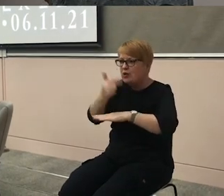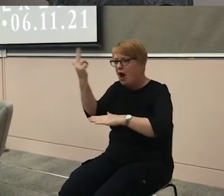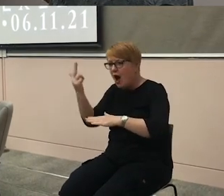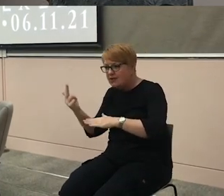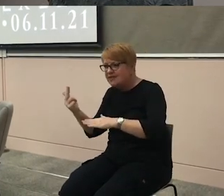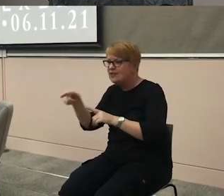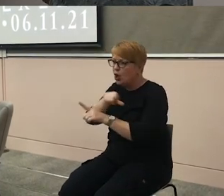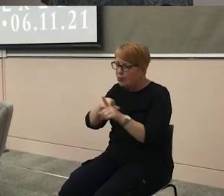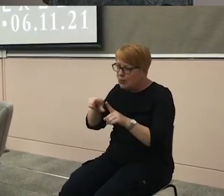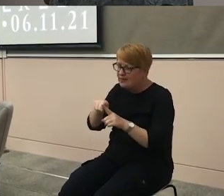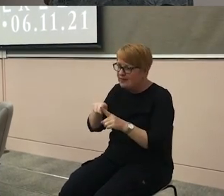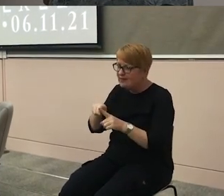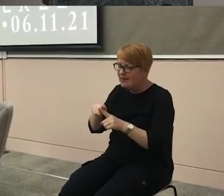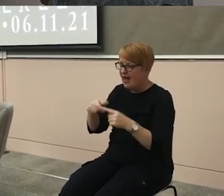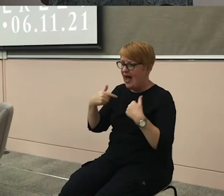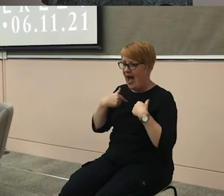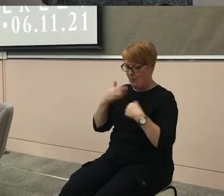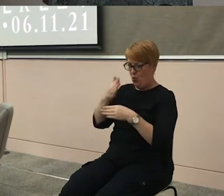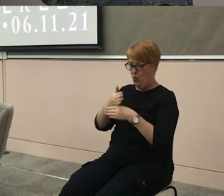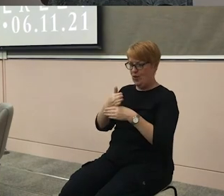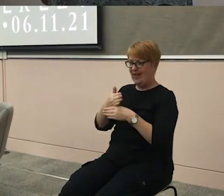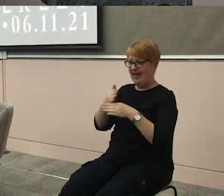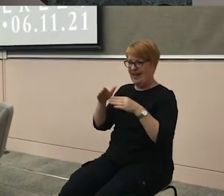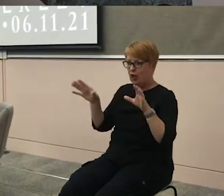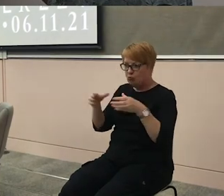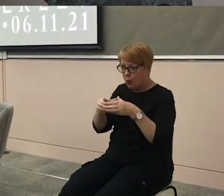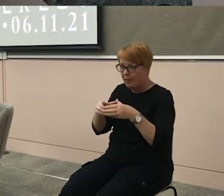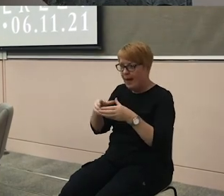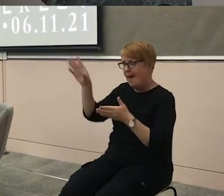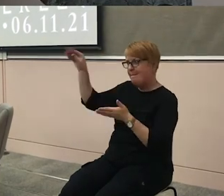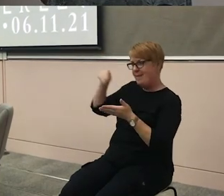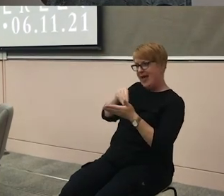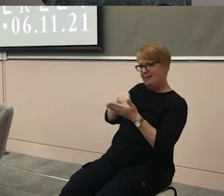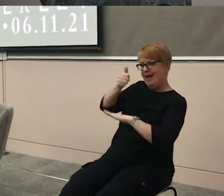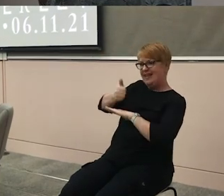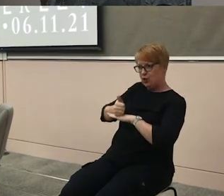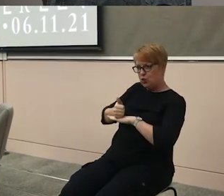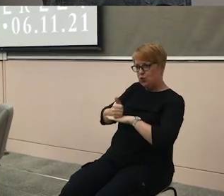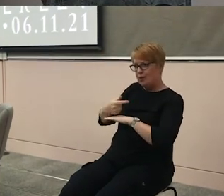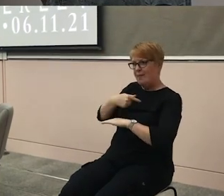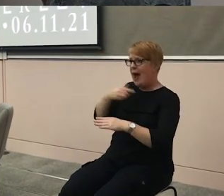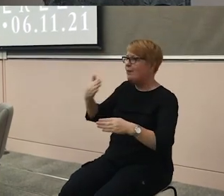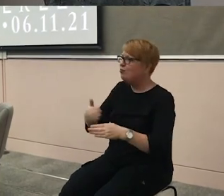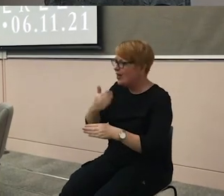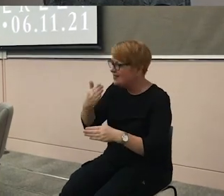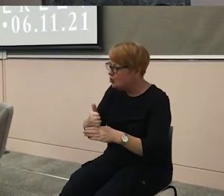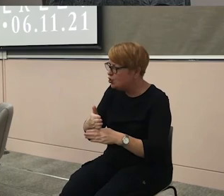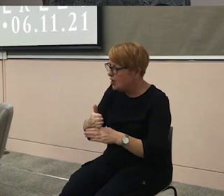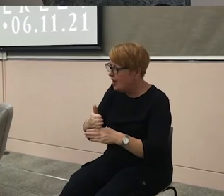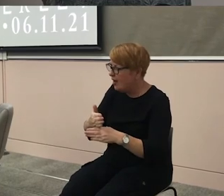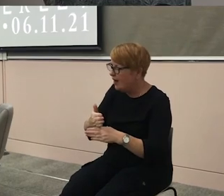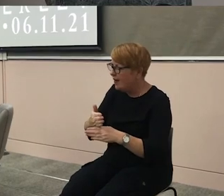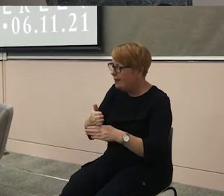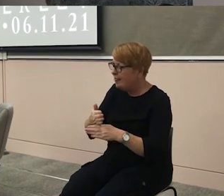group paid by an institution as a practitioner, but also in a, you know, in